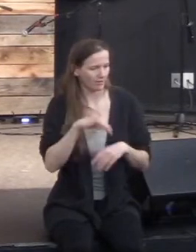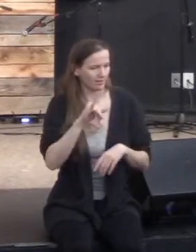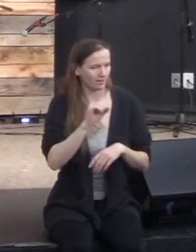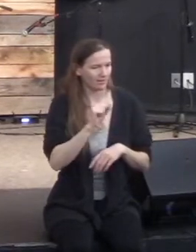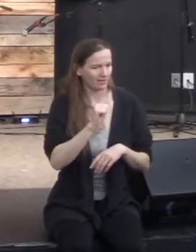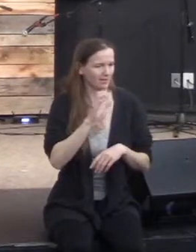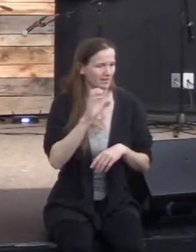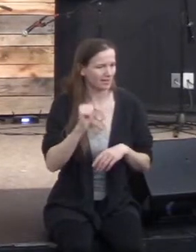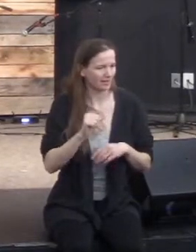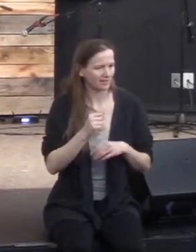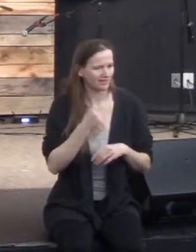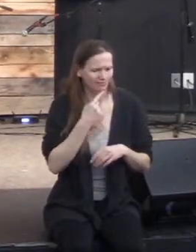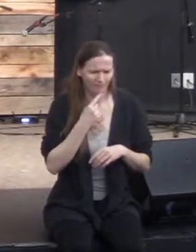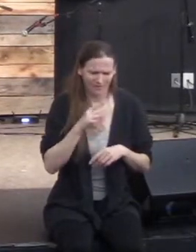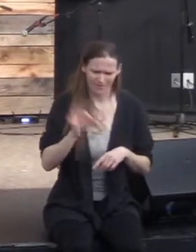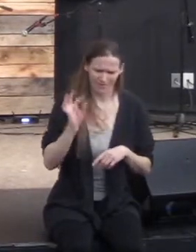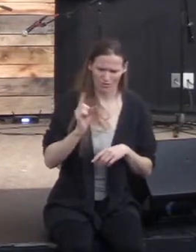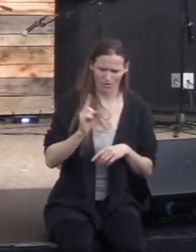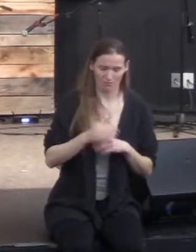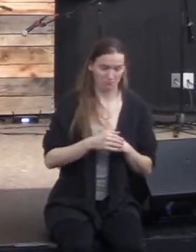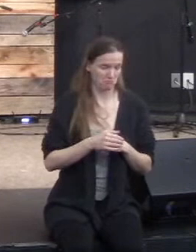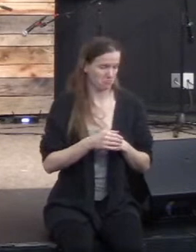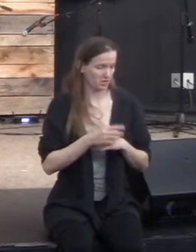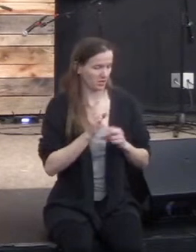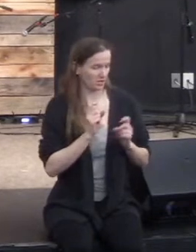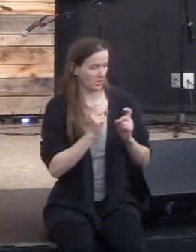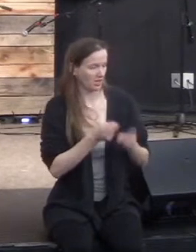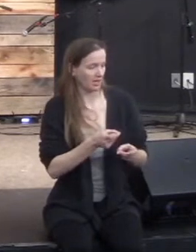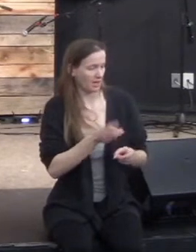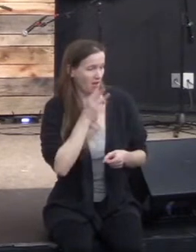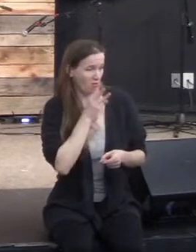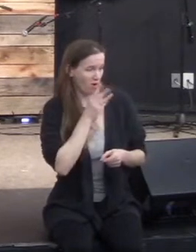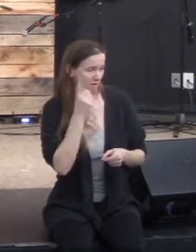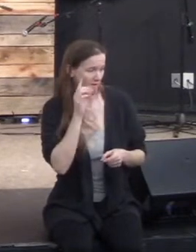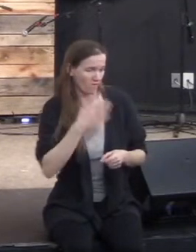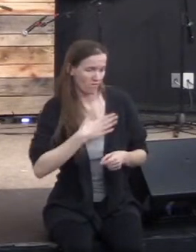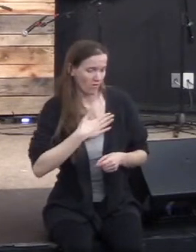my camels. Isaac says, okay.